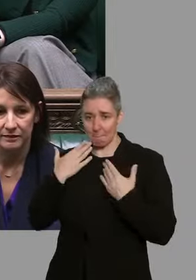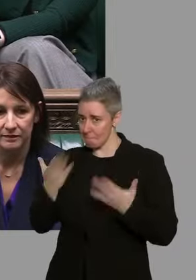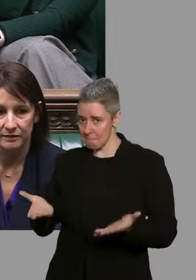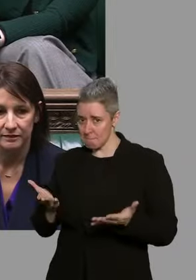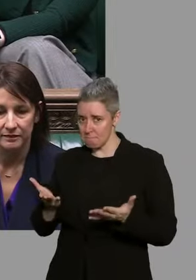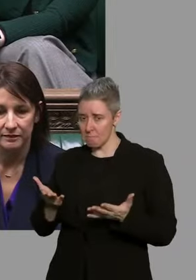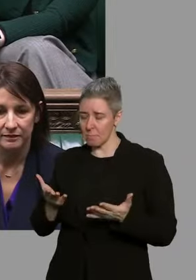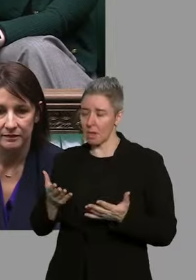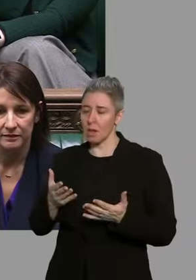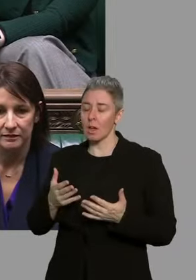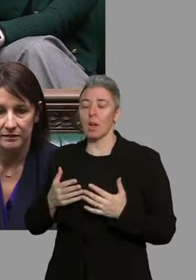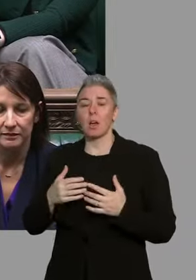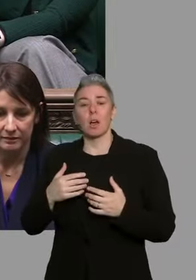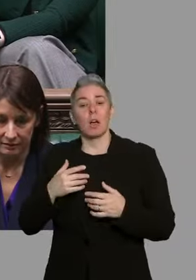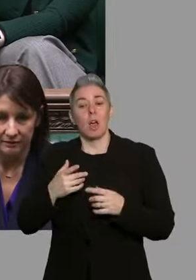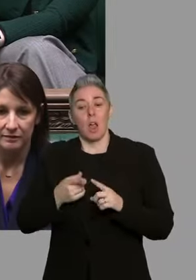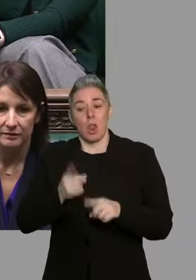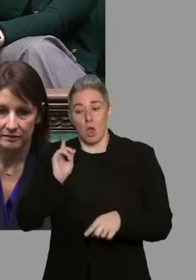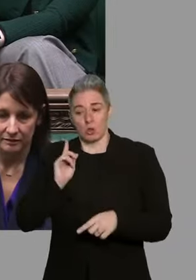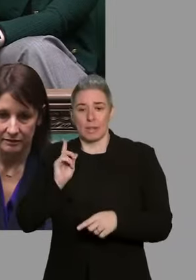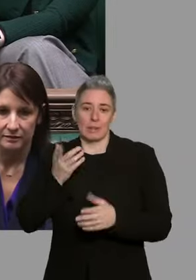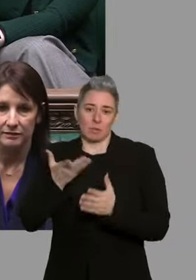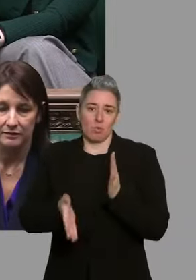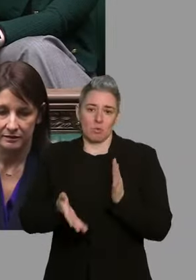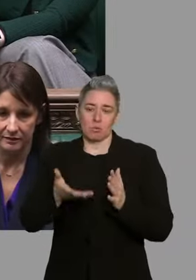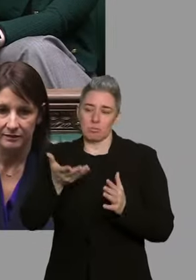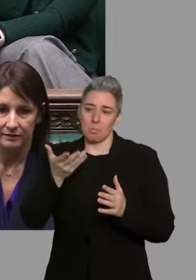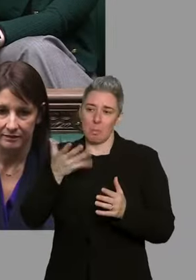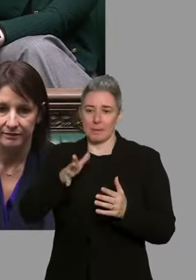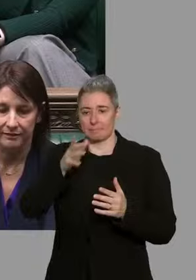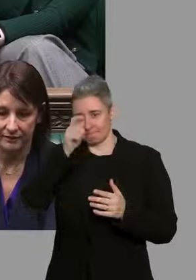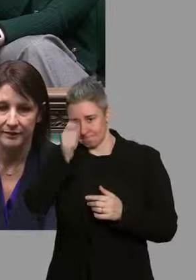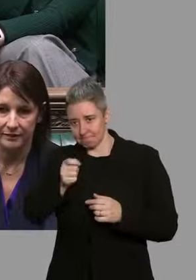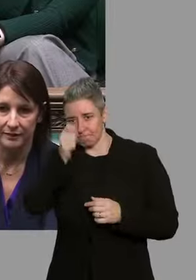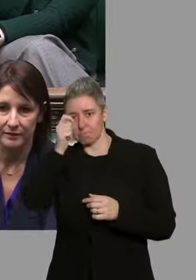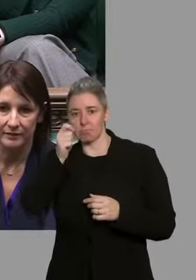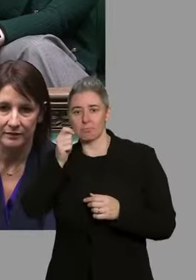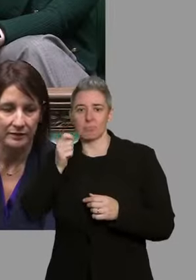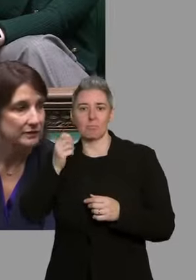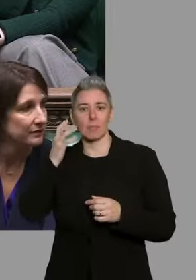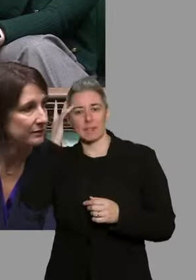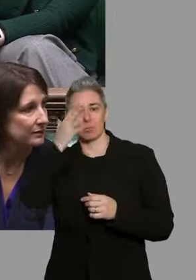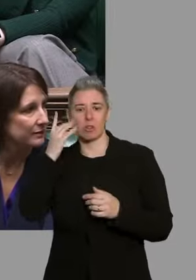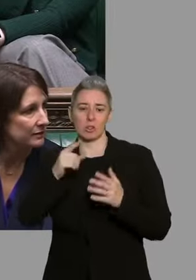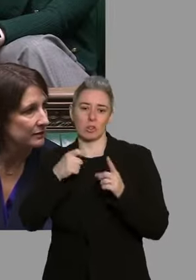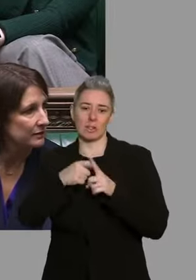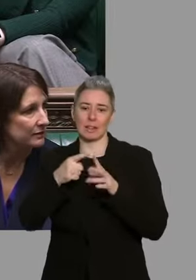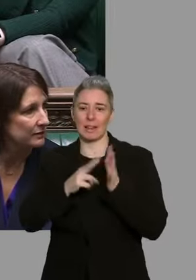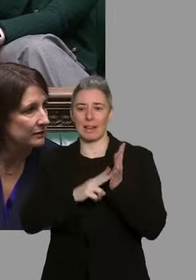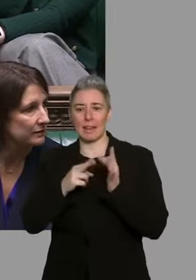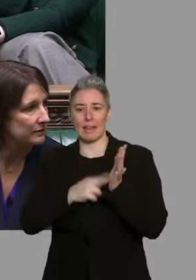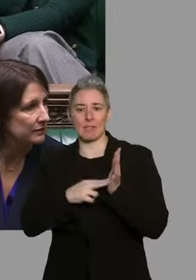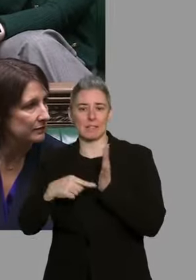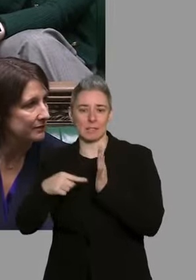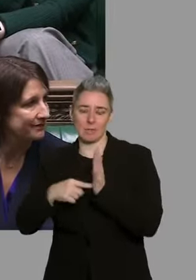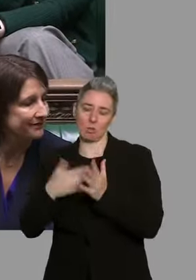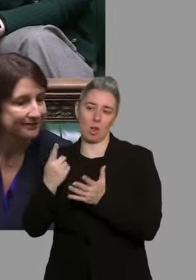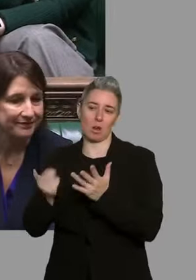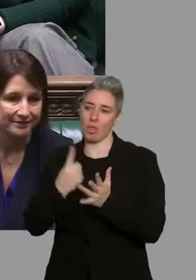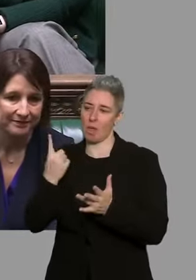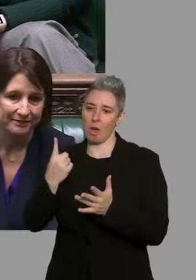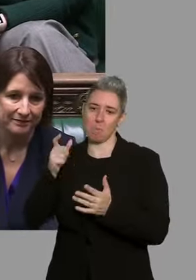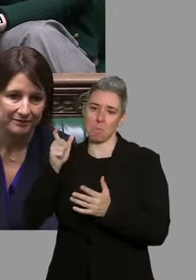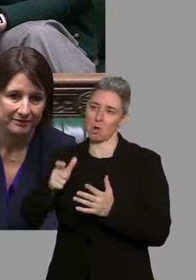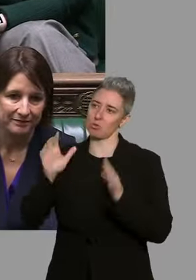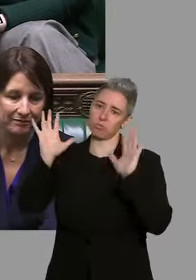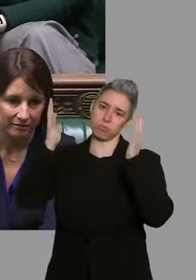paid tribute to the inspirational Kevin Sinfield, another incredible champion. And I say to both of them, all those campaigning,